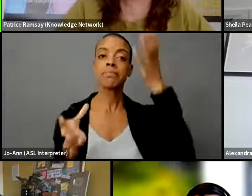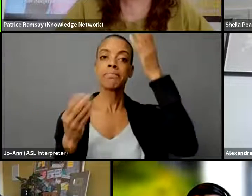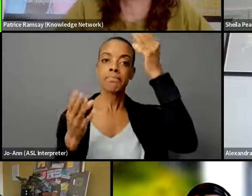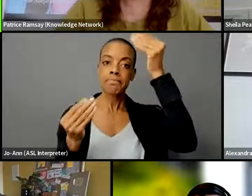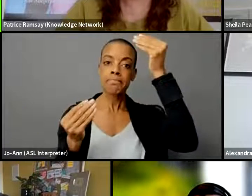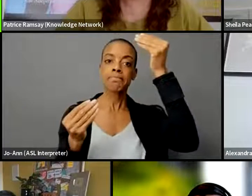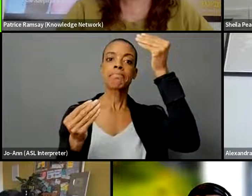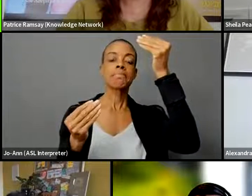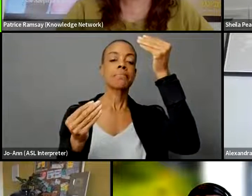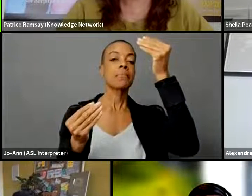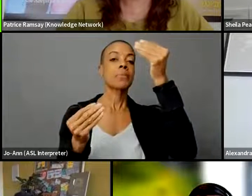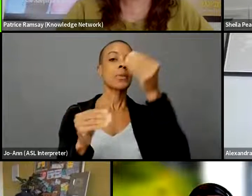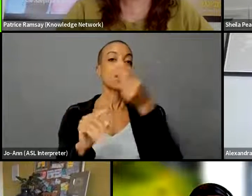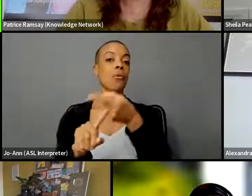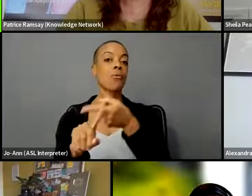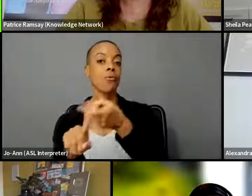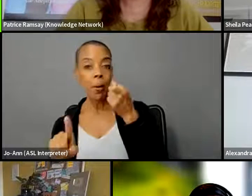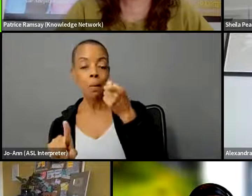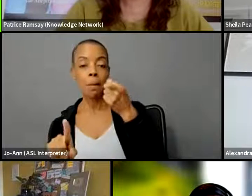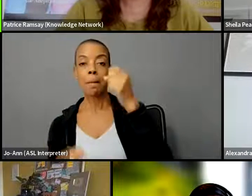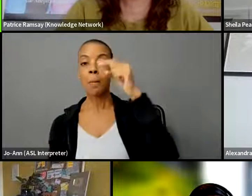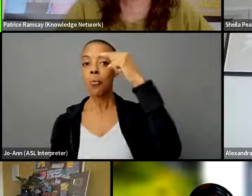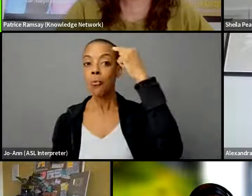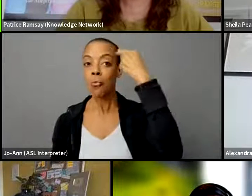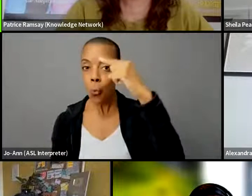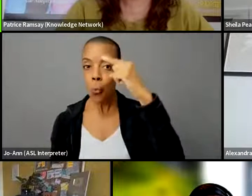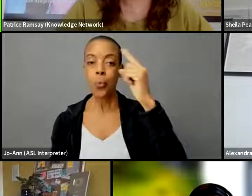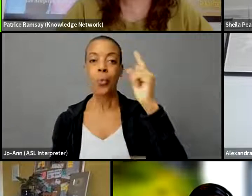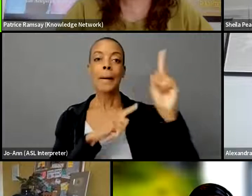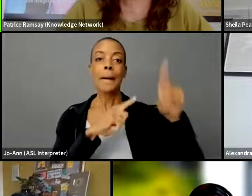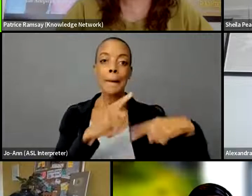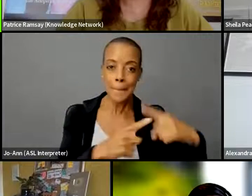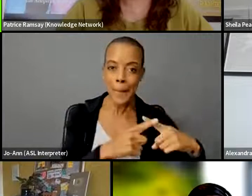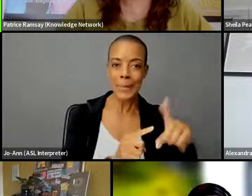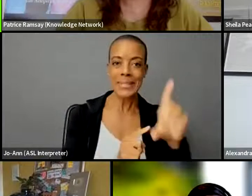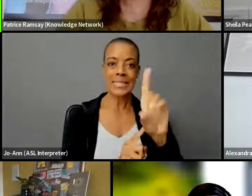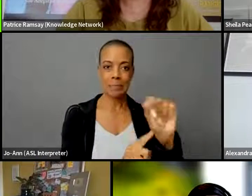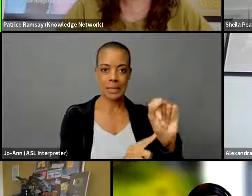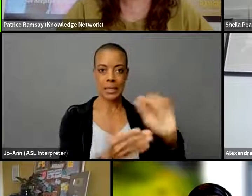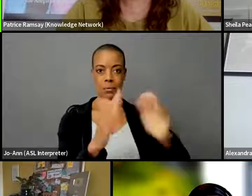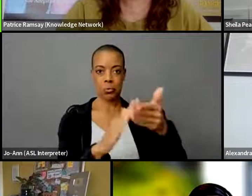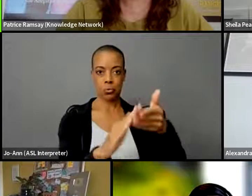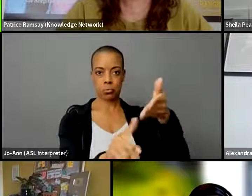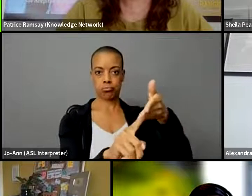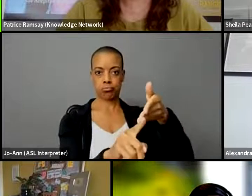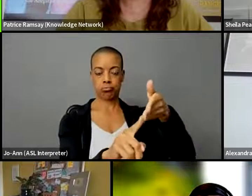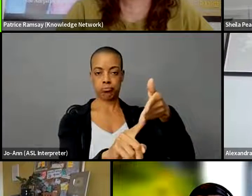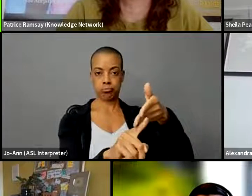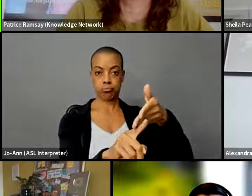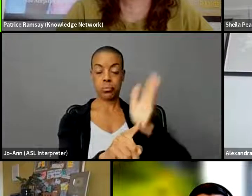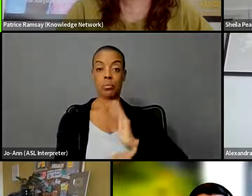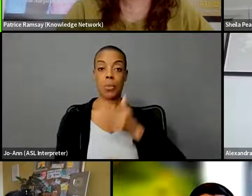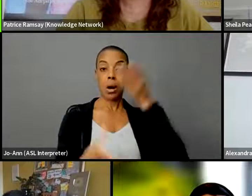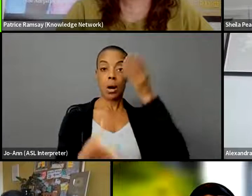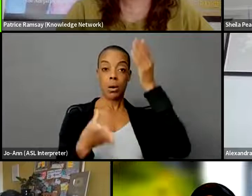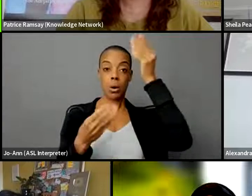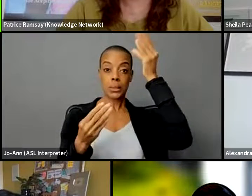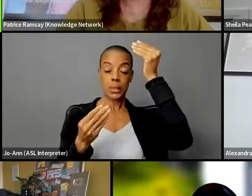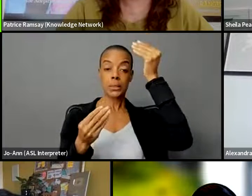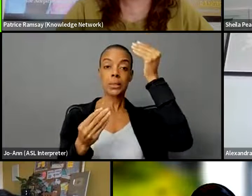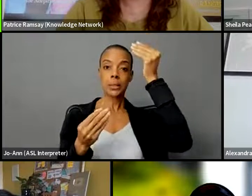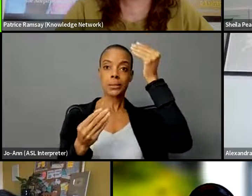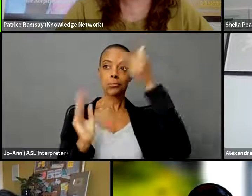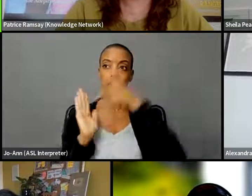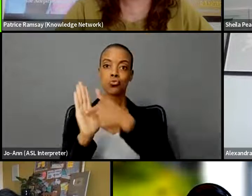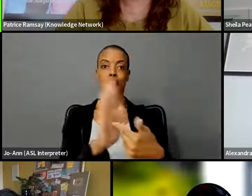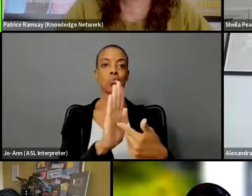by, for, and about the disability community. So our content is reflects the